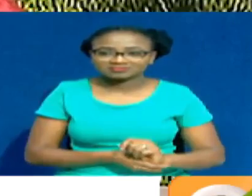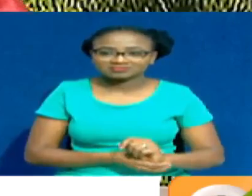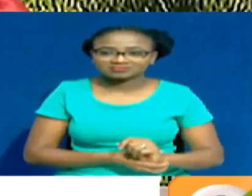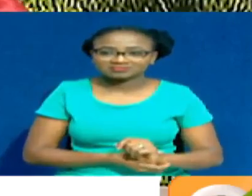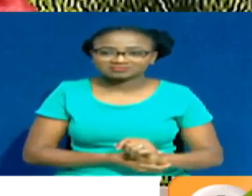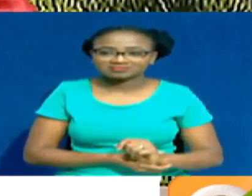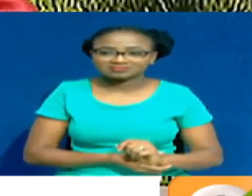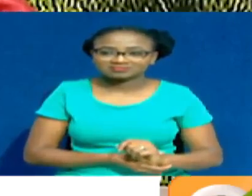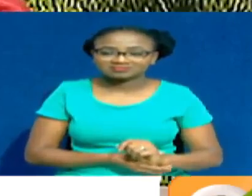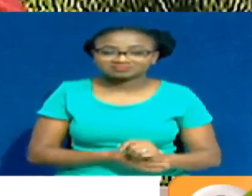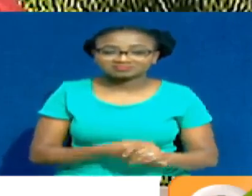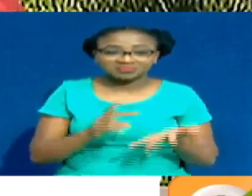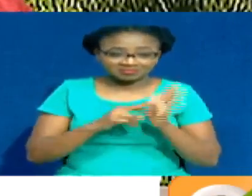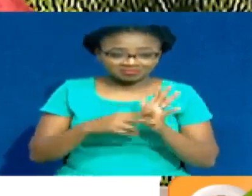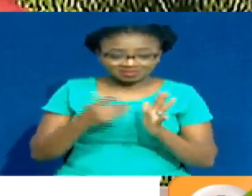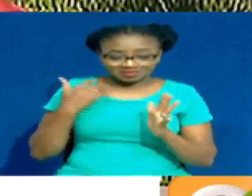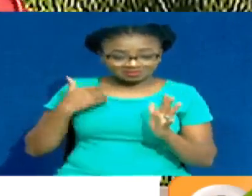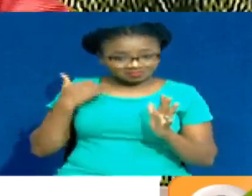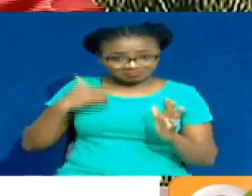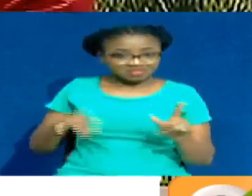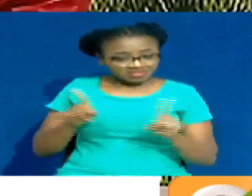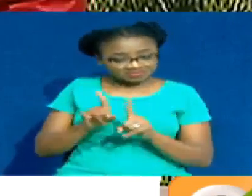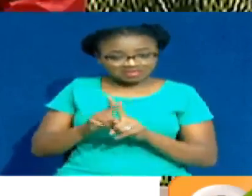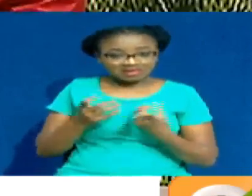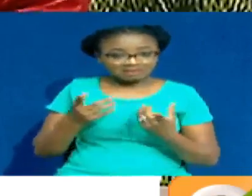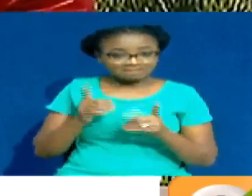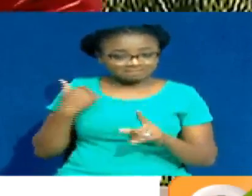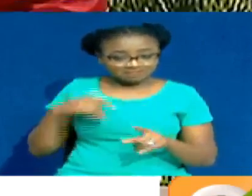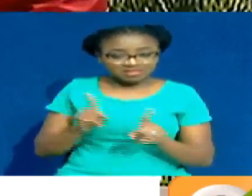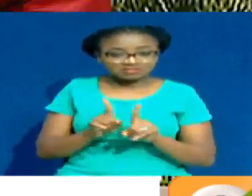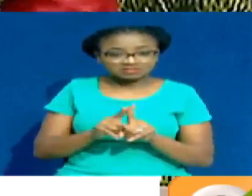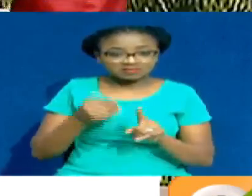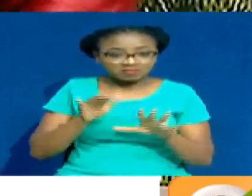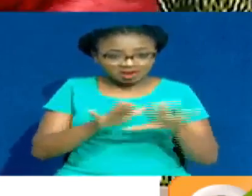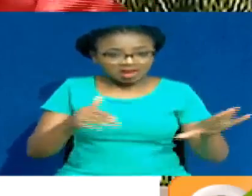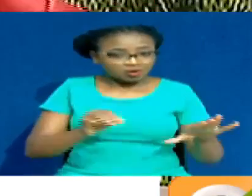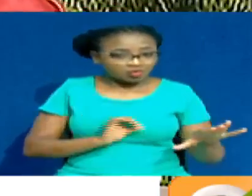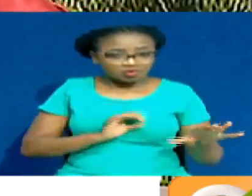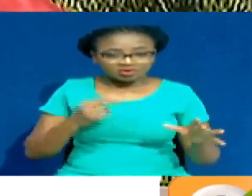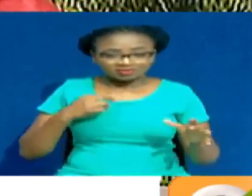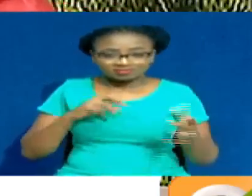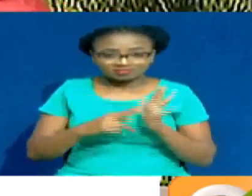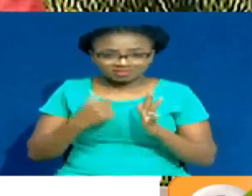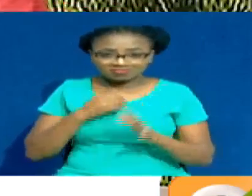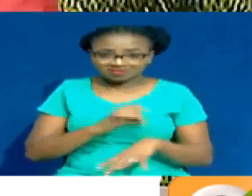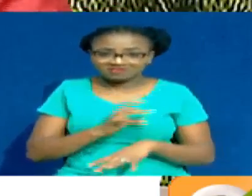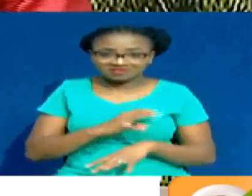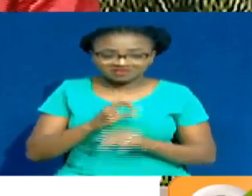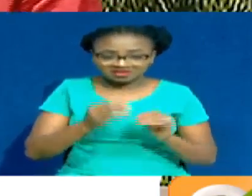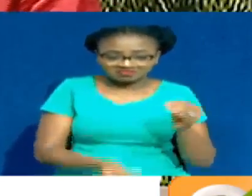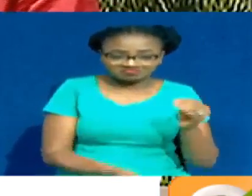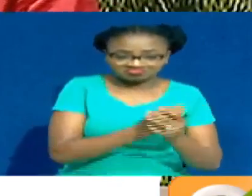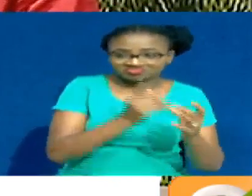going to... Should I be afraid? Should I be afraid to digitize because I'm a landowner? I don't think so, Wahiga. Because it